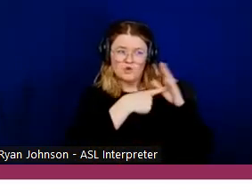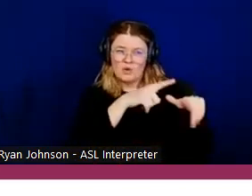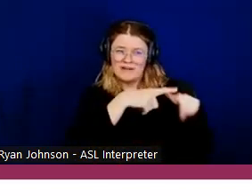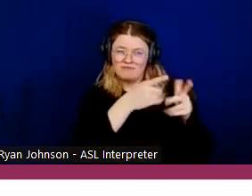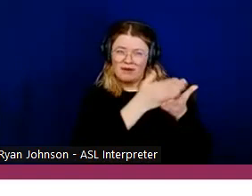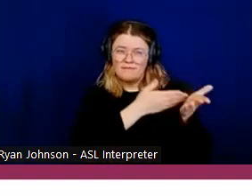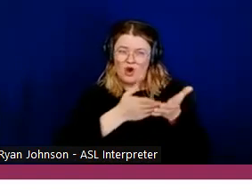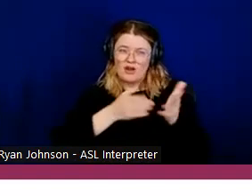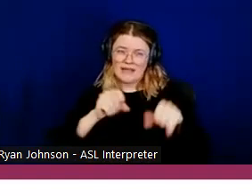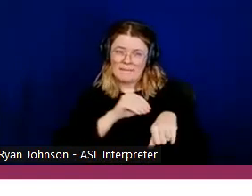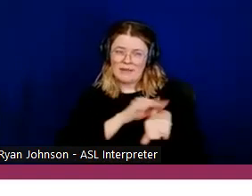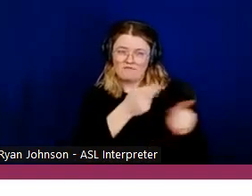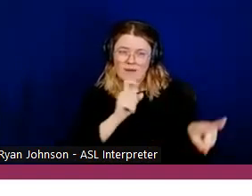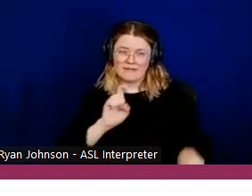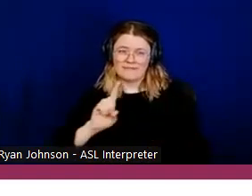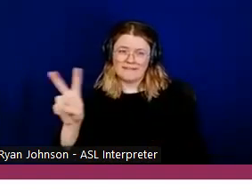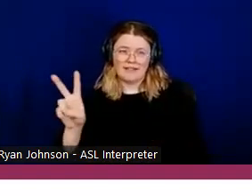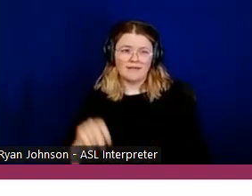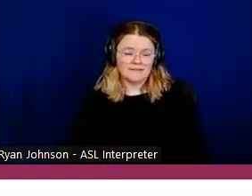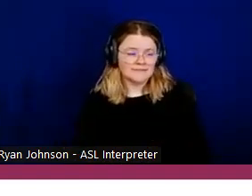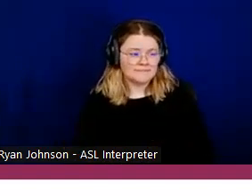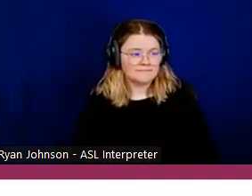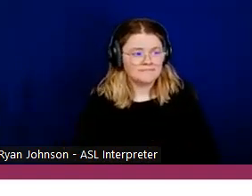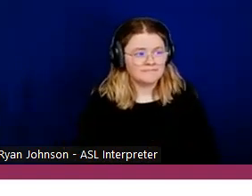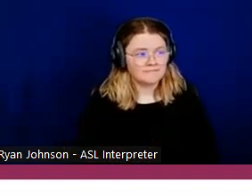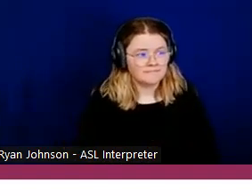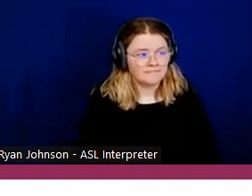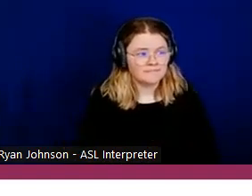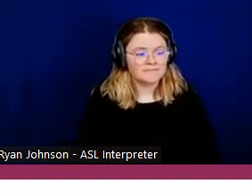it can affect a victim survivor of domestic violence.